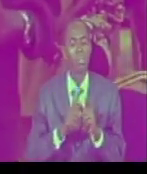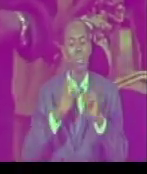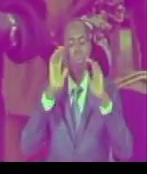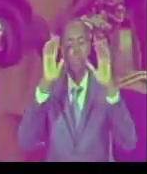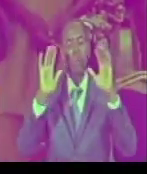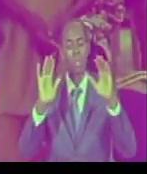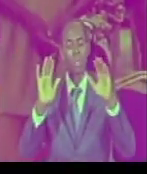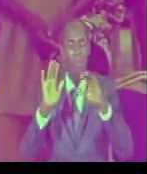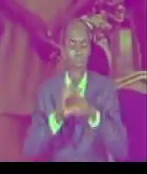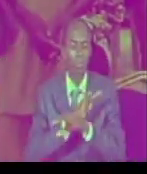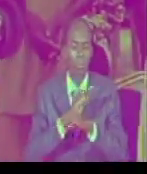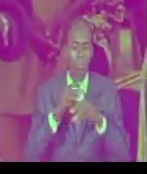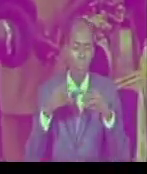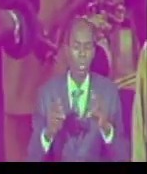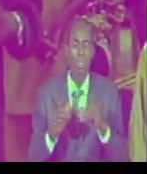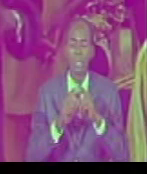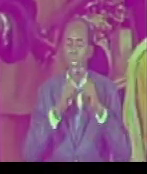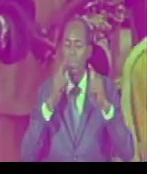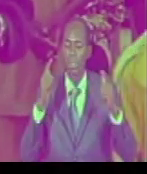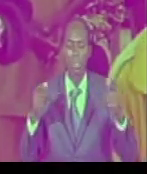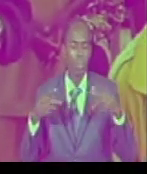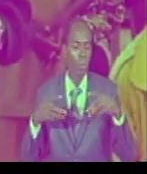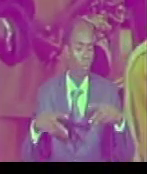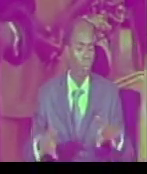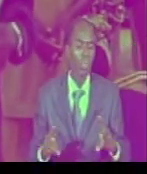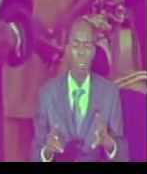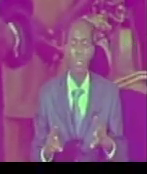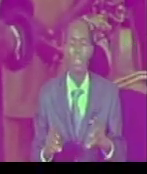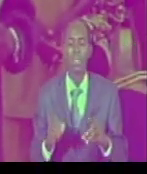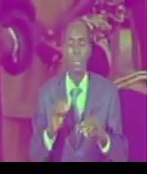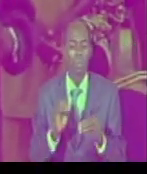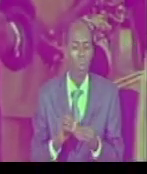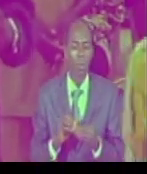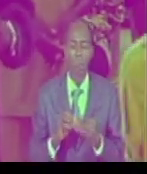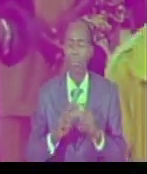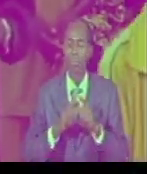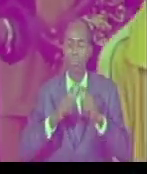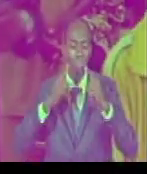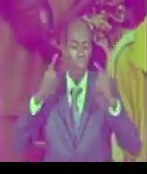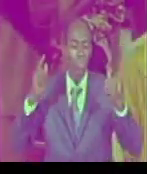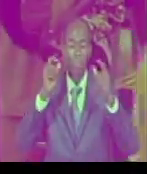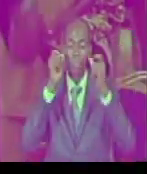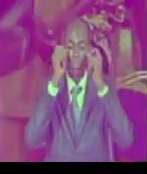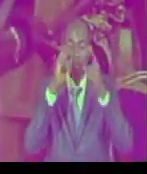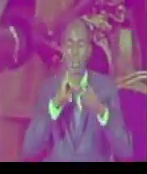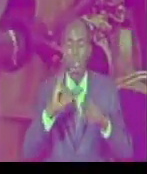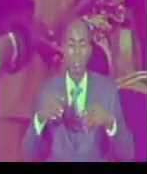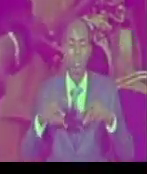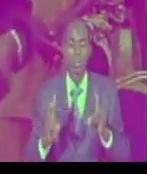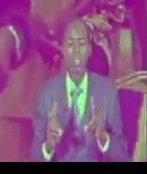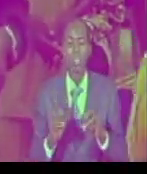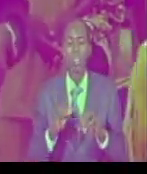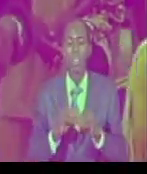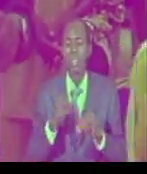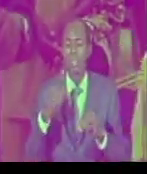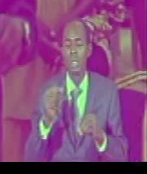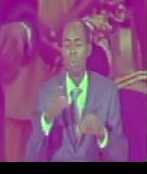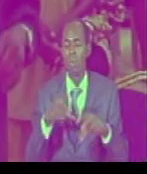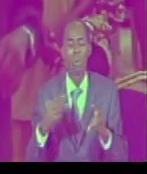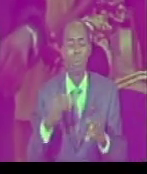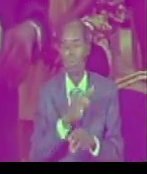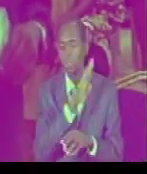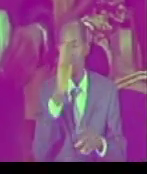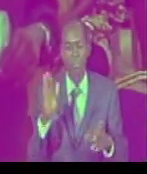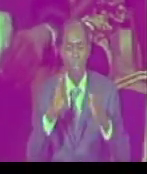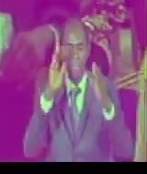more dynamic way, more spectacular way, in an unprecedented way,